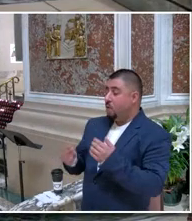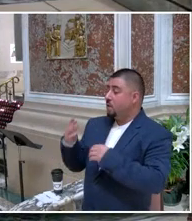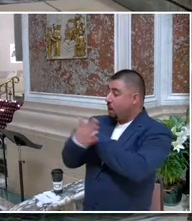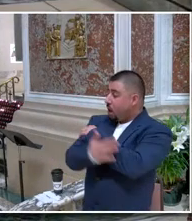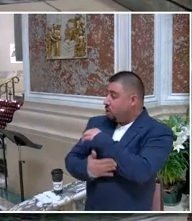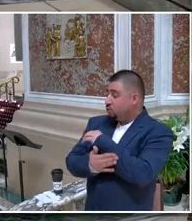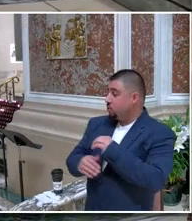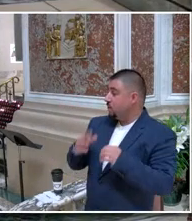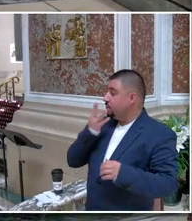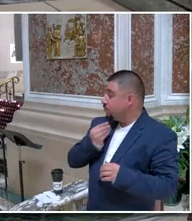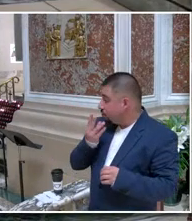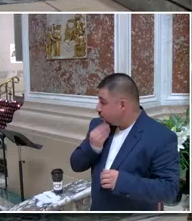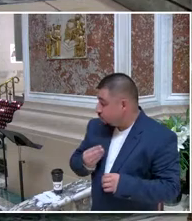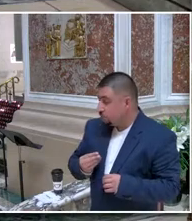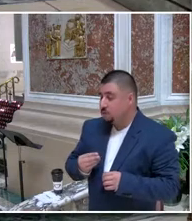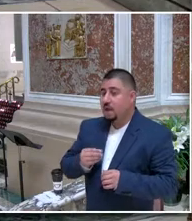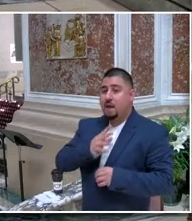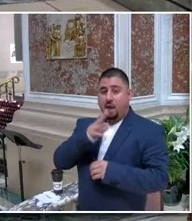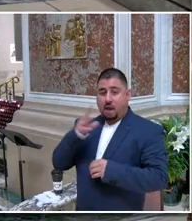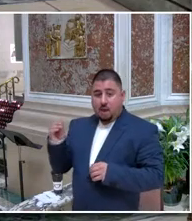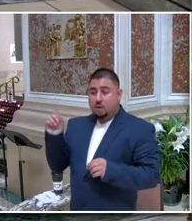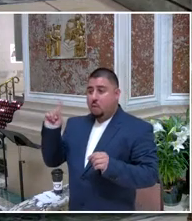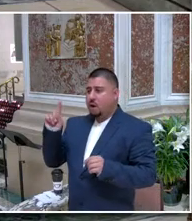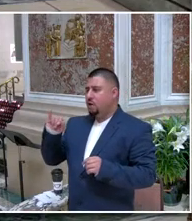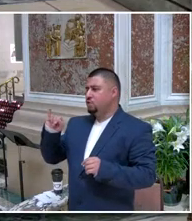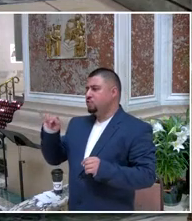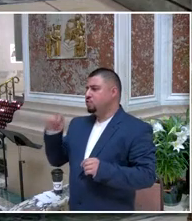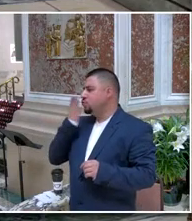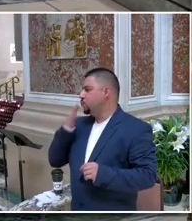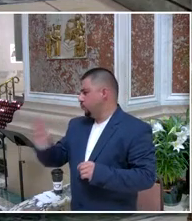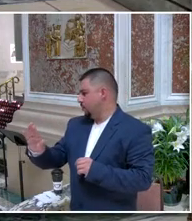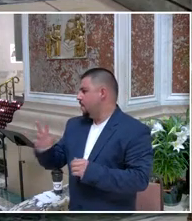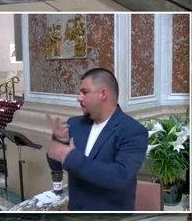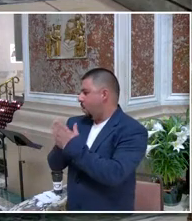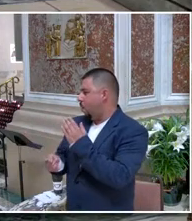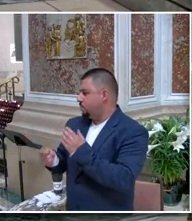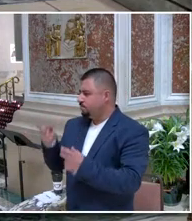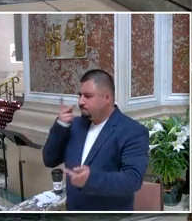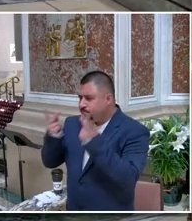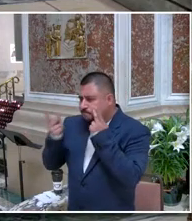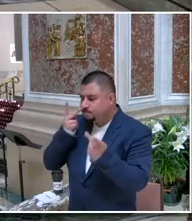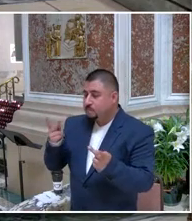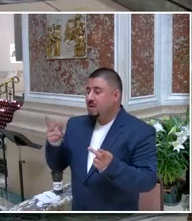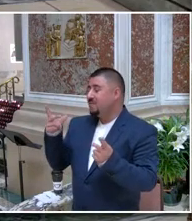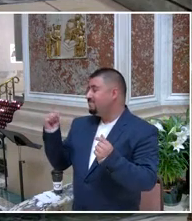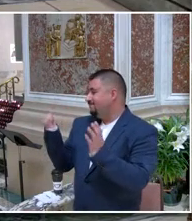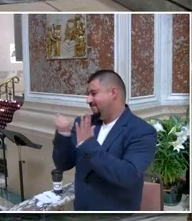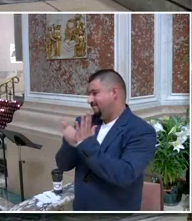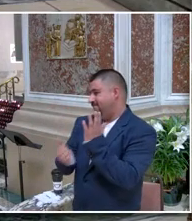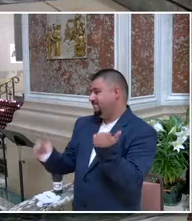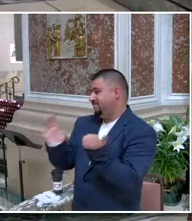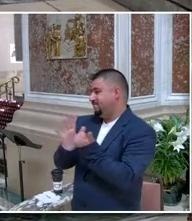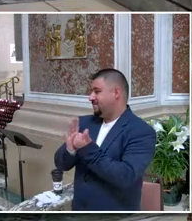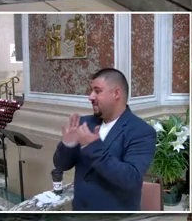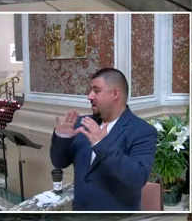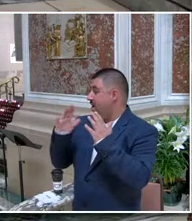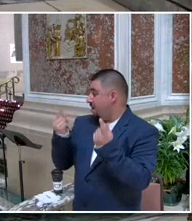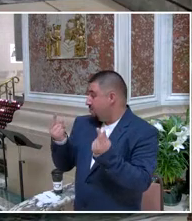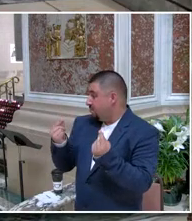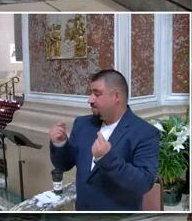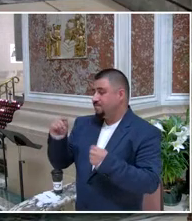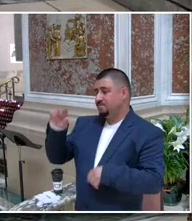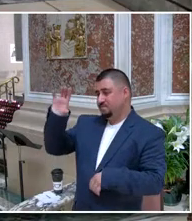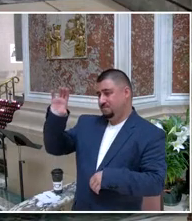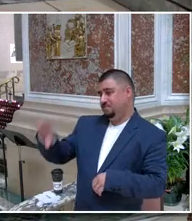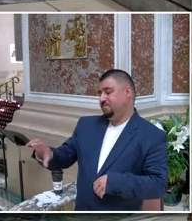country of the Jews and in Jerusalem. They put him to death by hanging him on